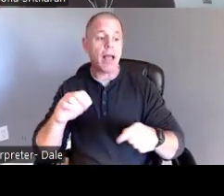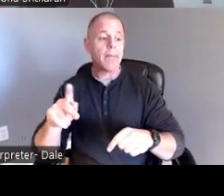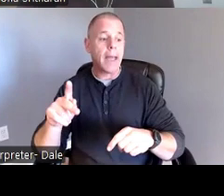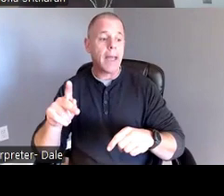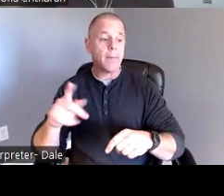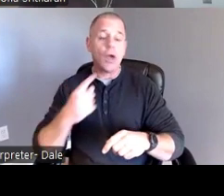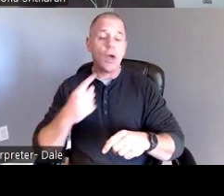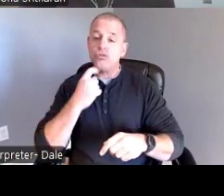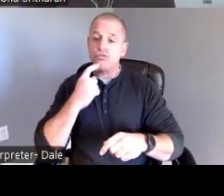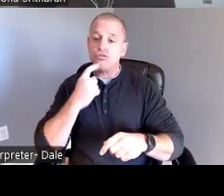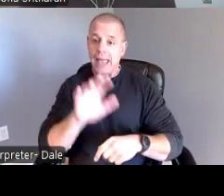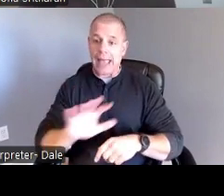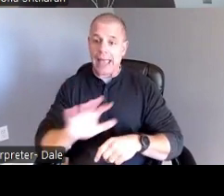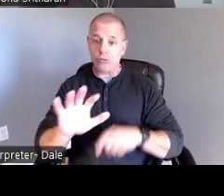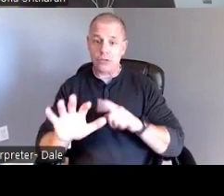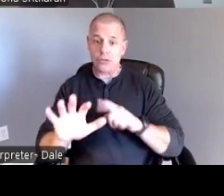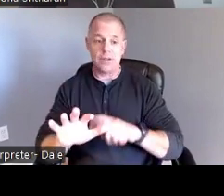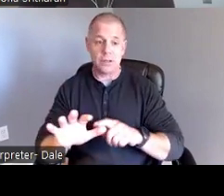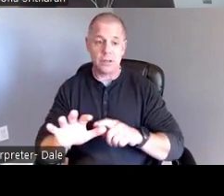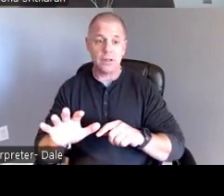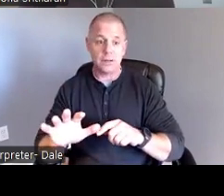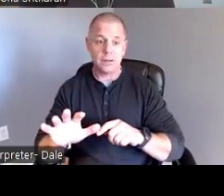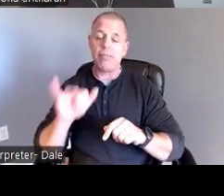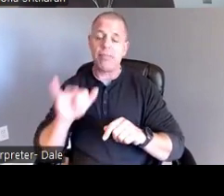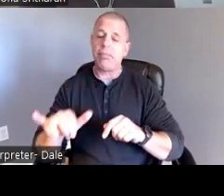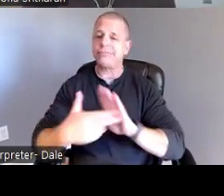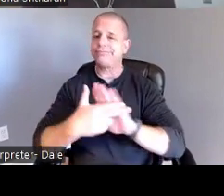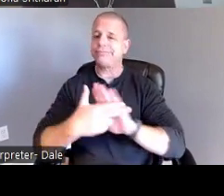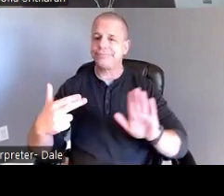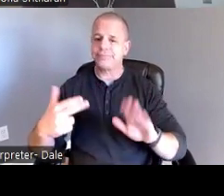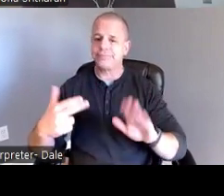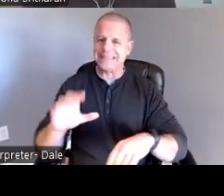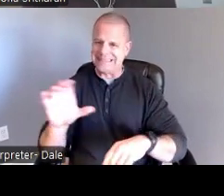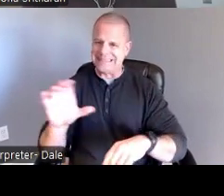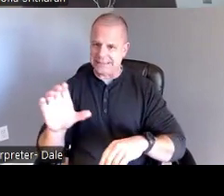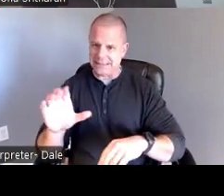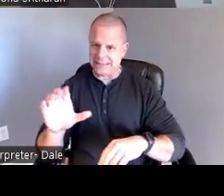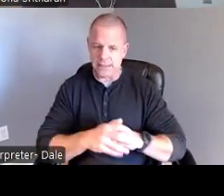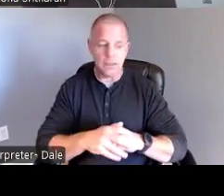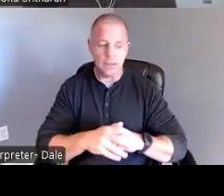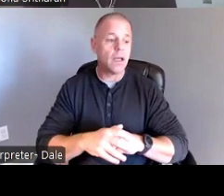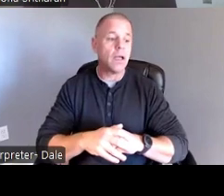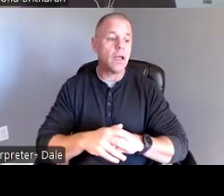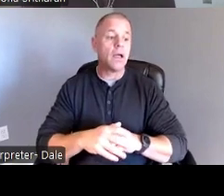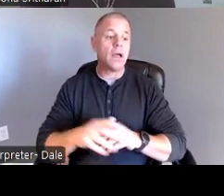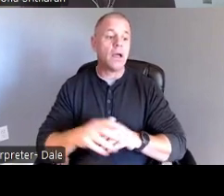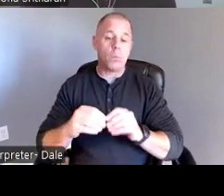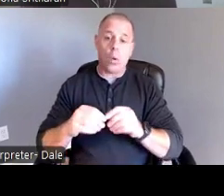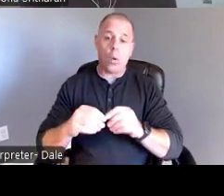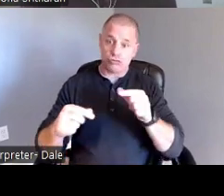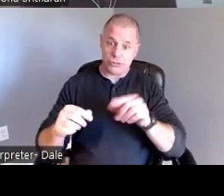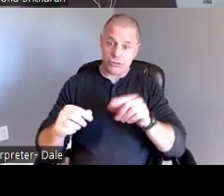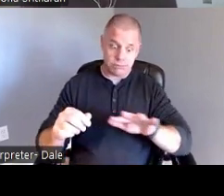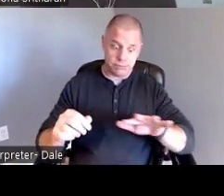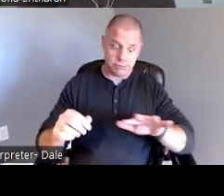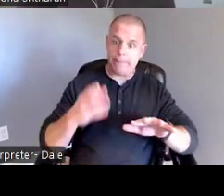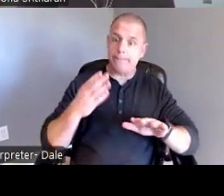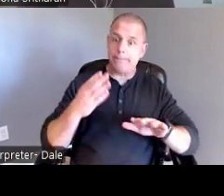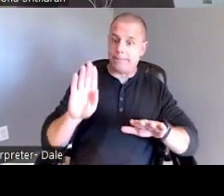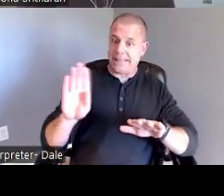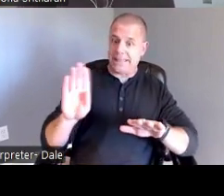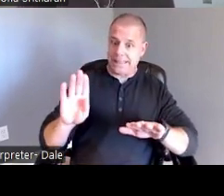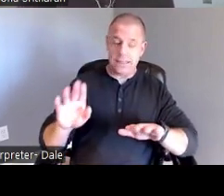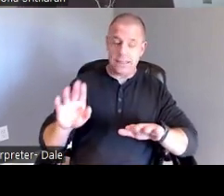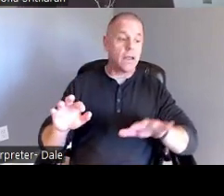red areas were described as C, and then as it gets closer to green, it goes to B, and the dark green would